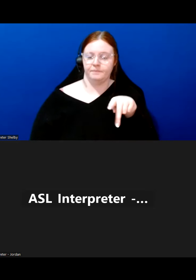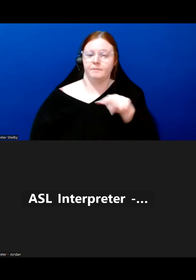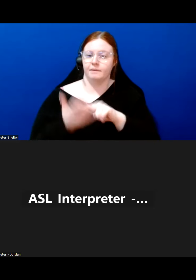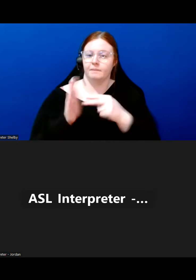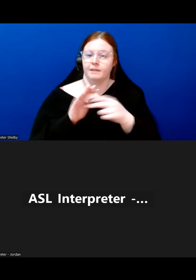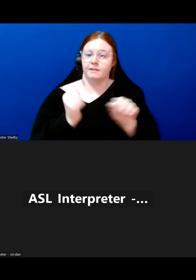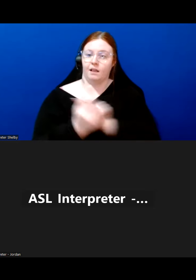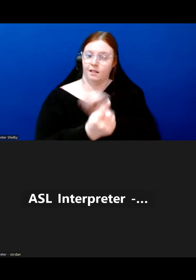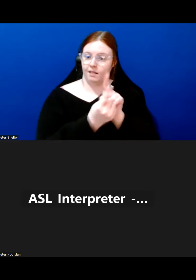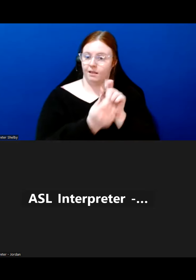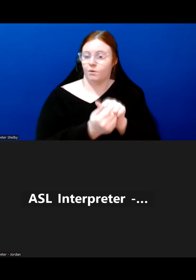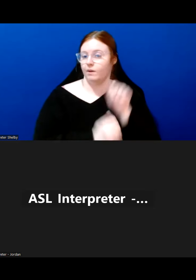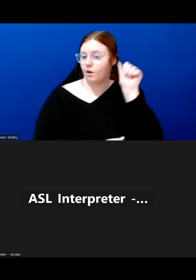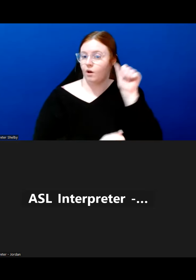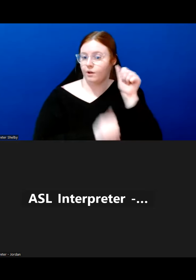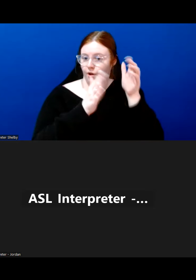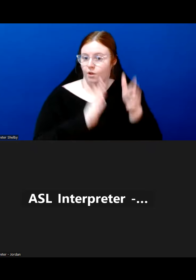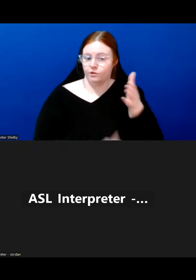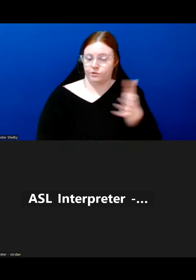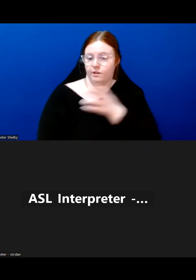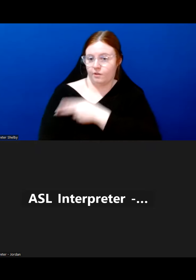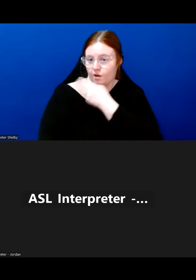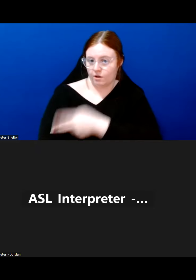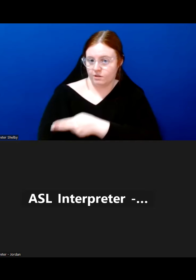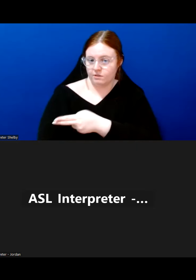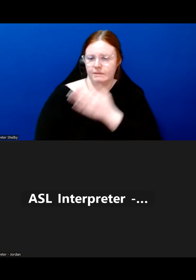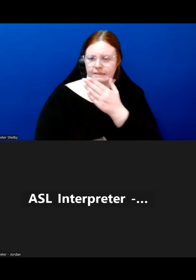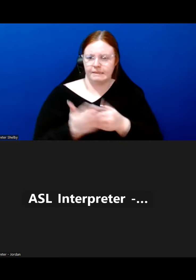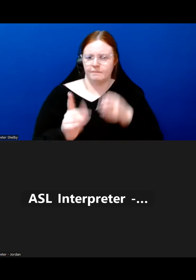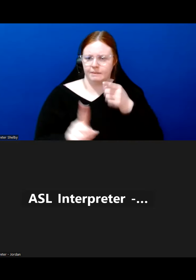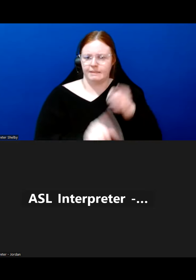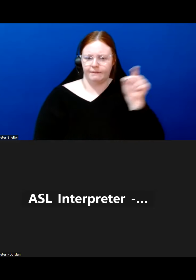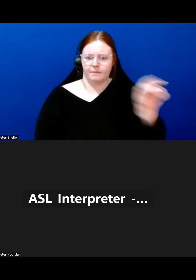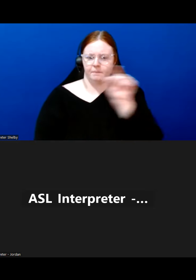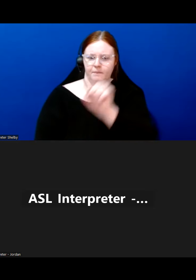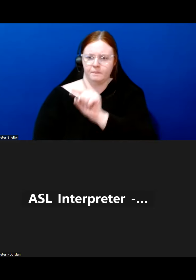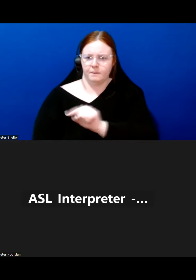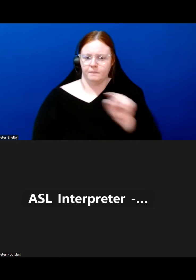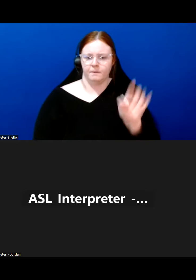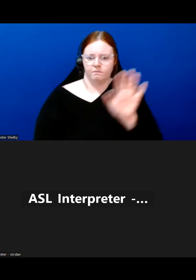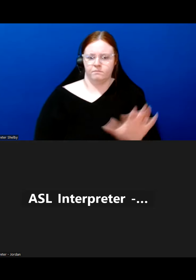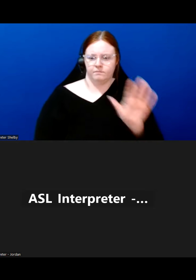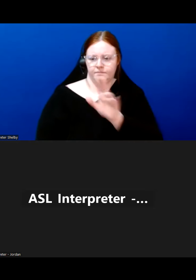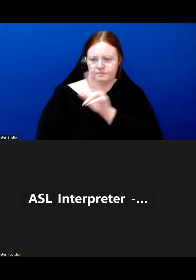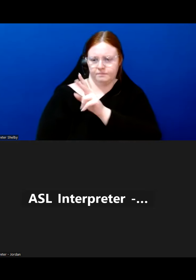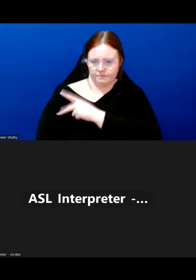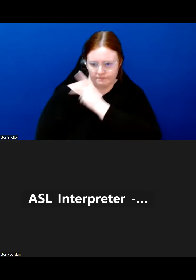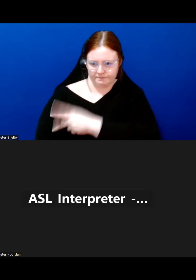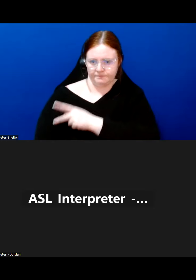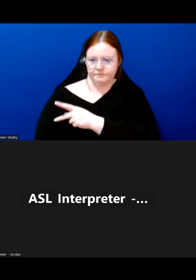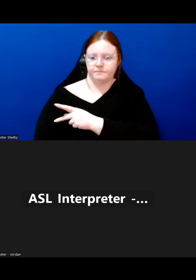audiologists at hospitals, at certain designated sites across the province. And if